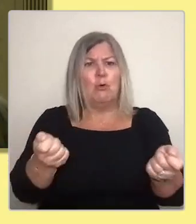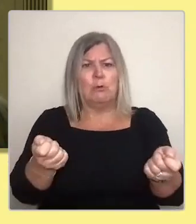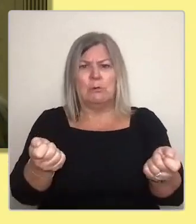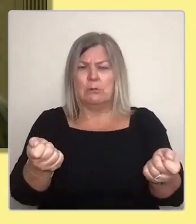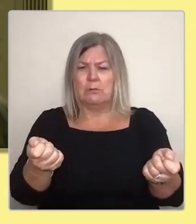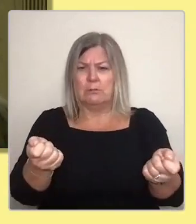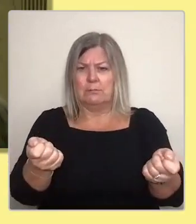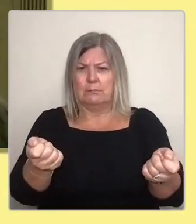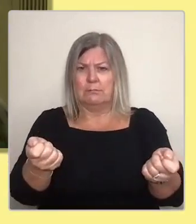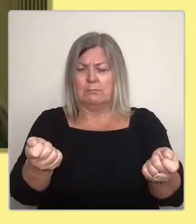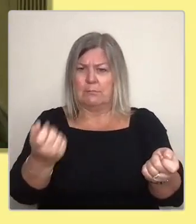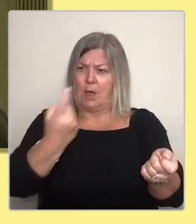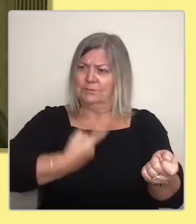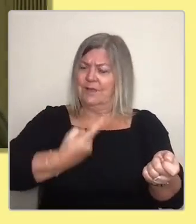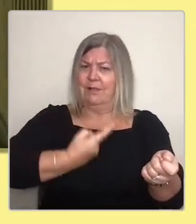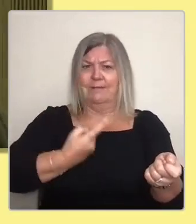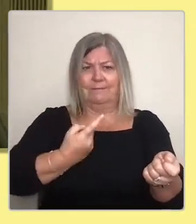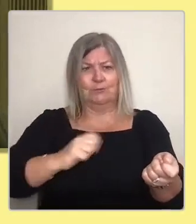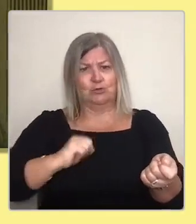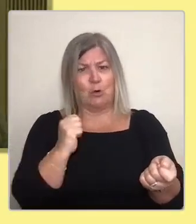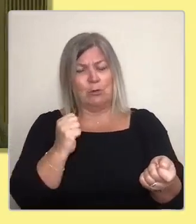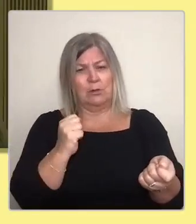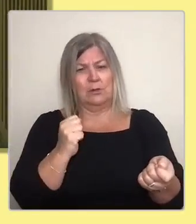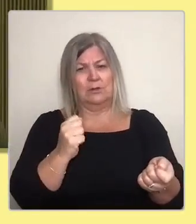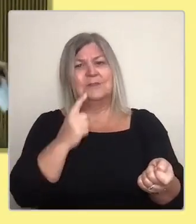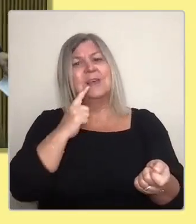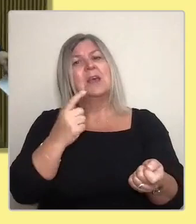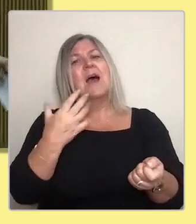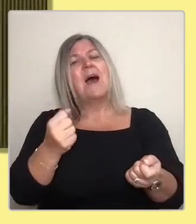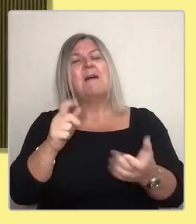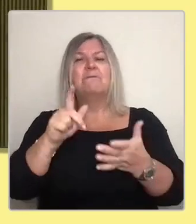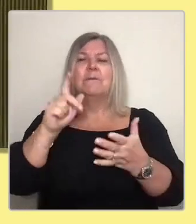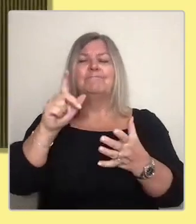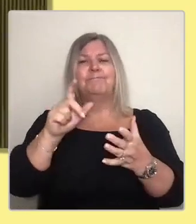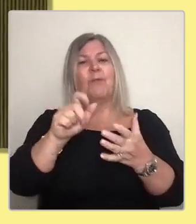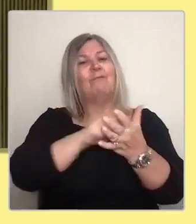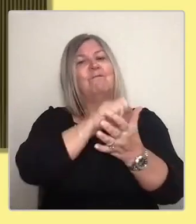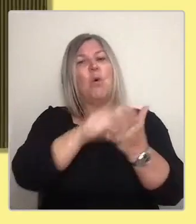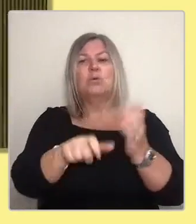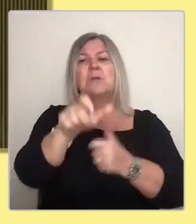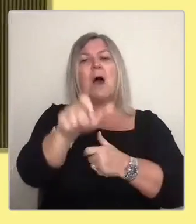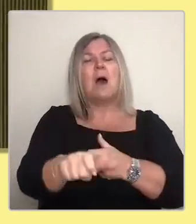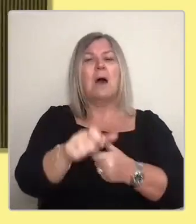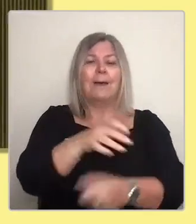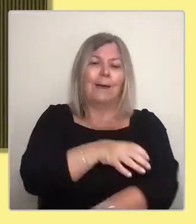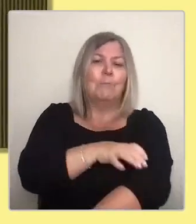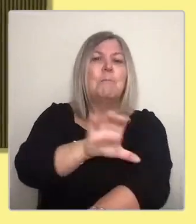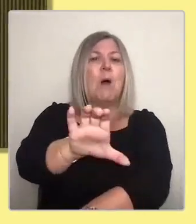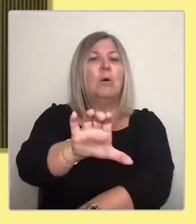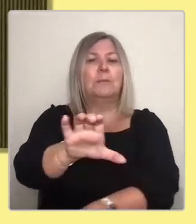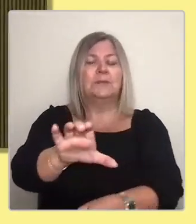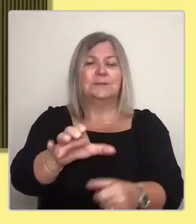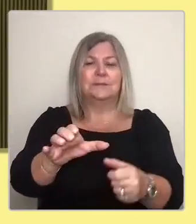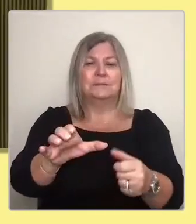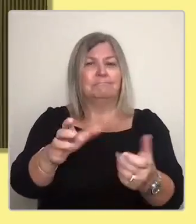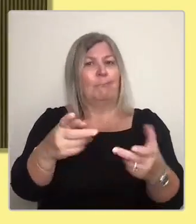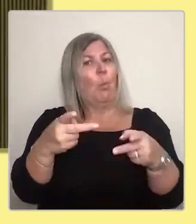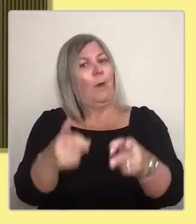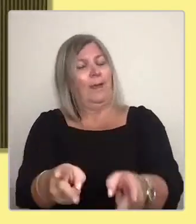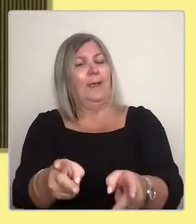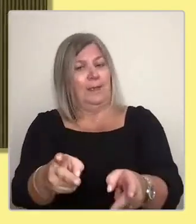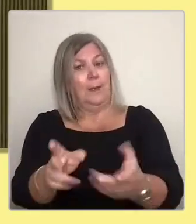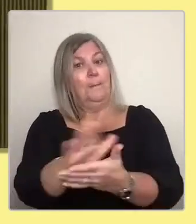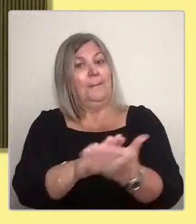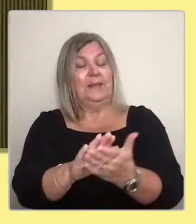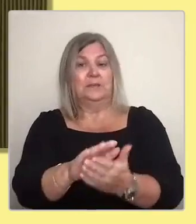suggesting that we have what I'm calling a voter empowerment mechanism. And it just means that we run every election as an opportunity to